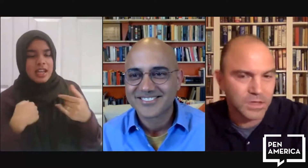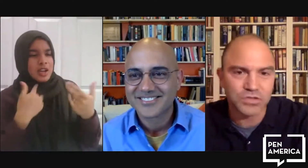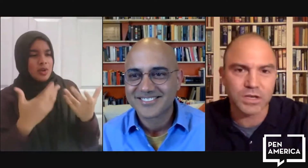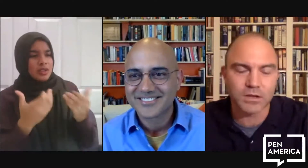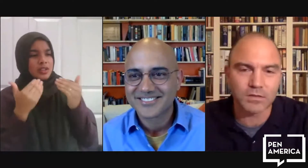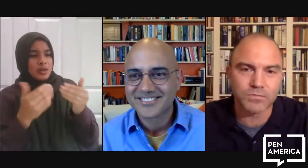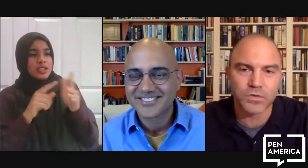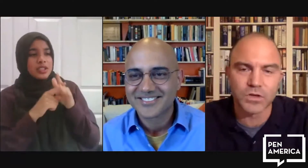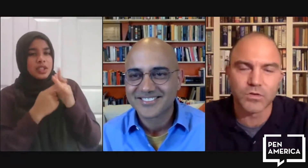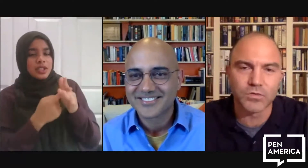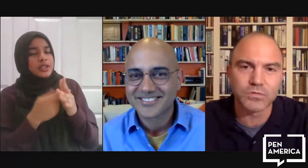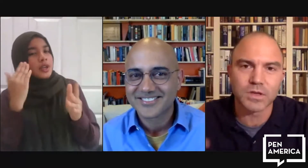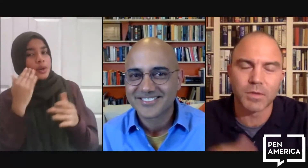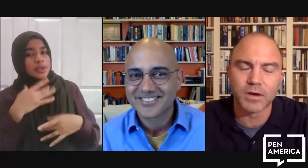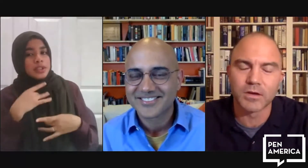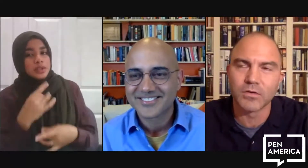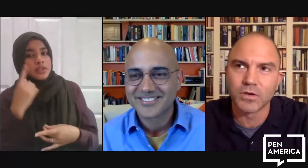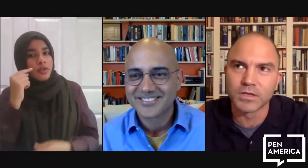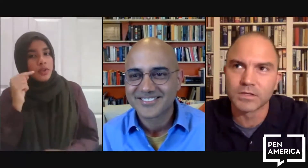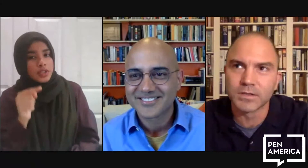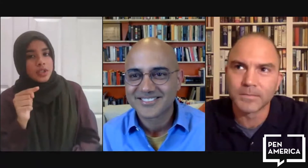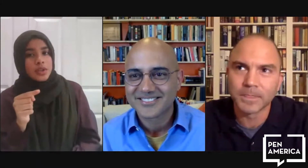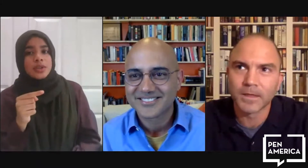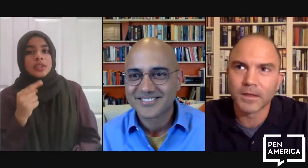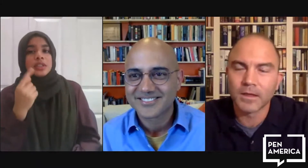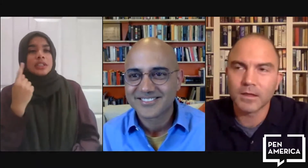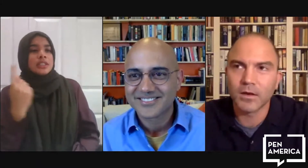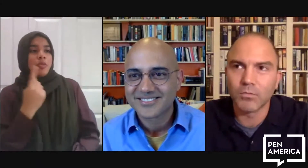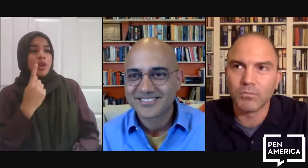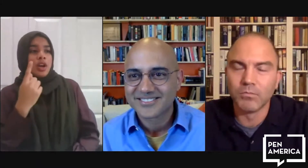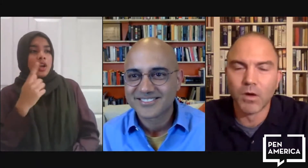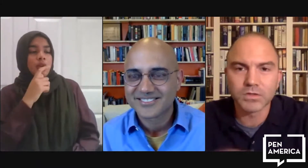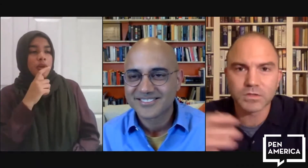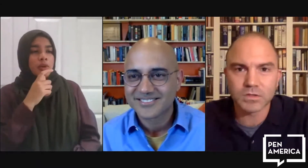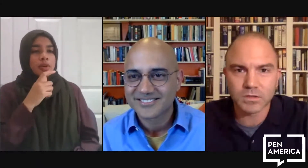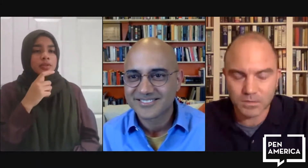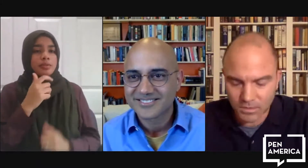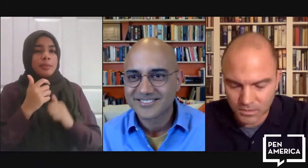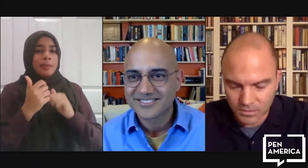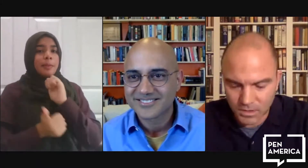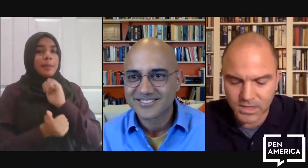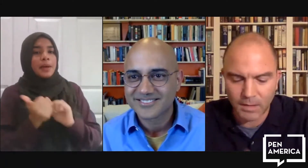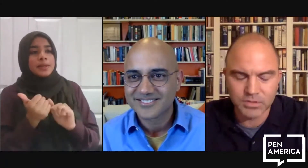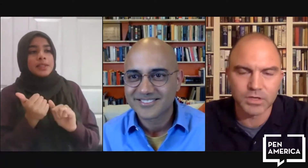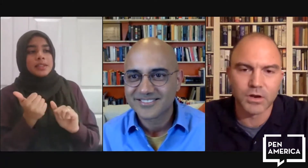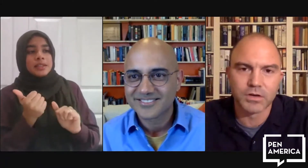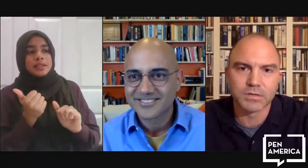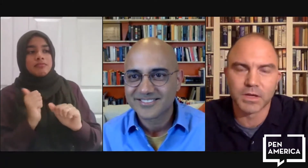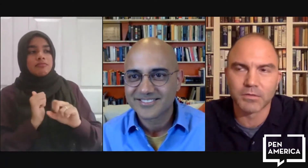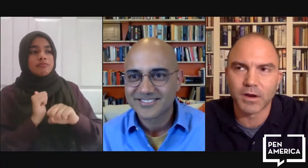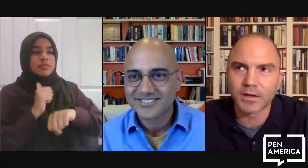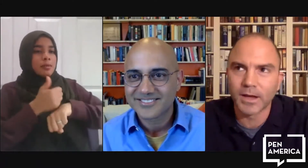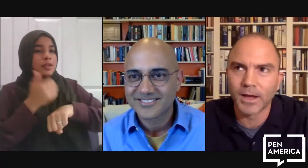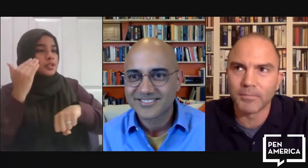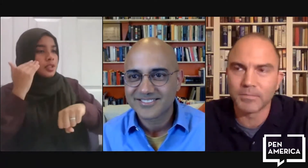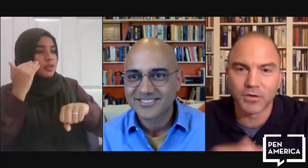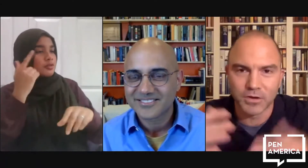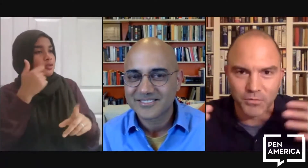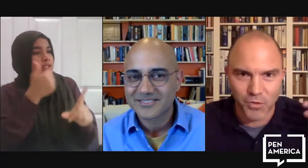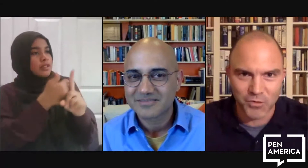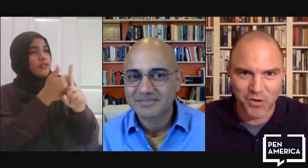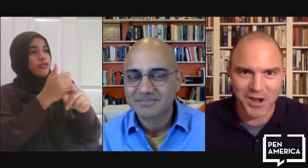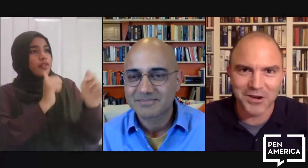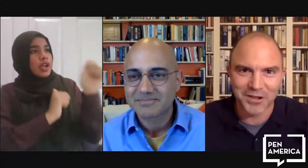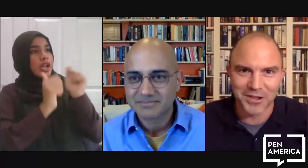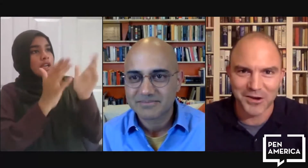it's interesting for you, someone who is, most established and known as a playwright. Hearing your